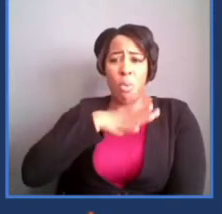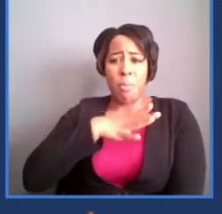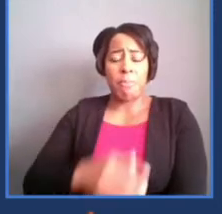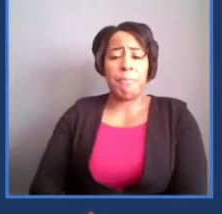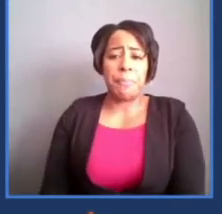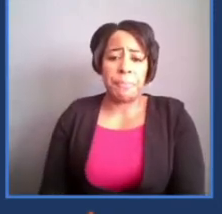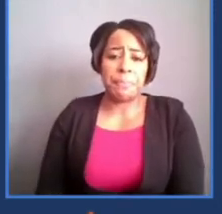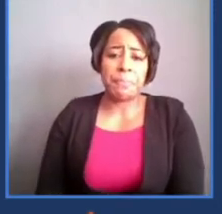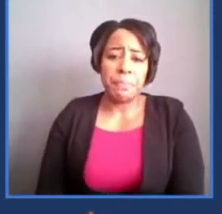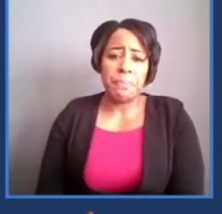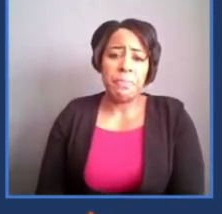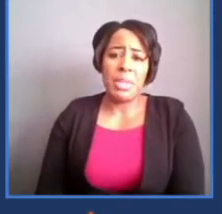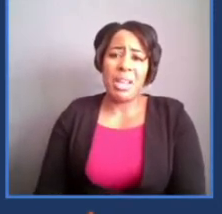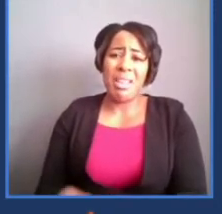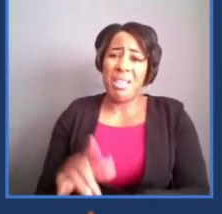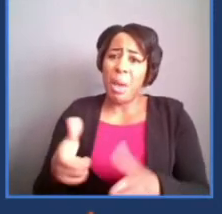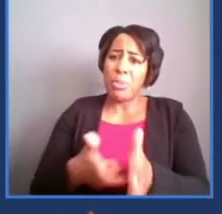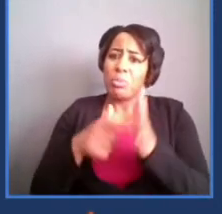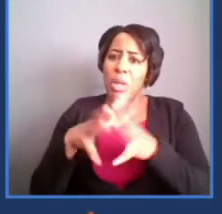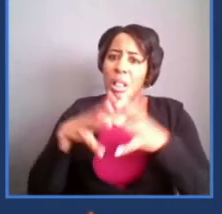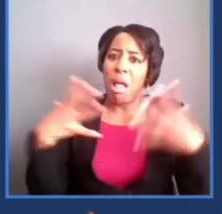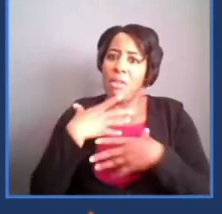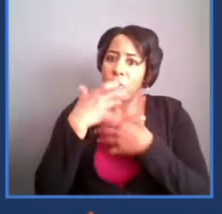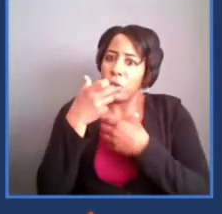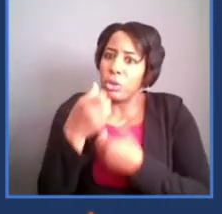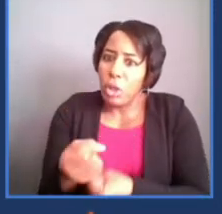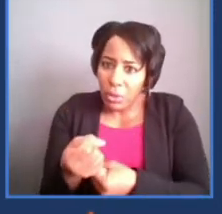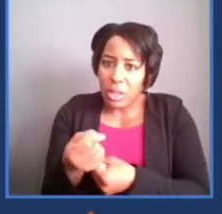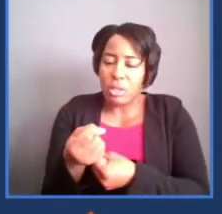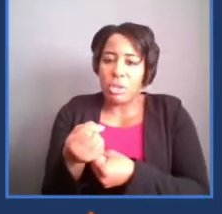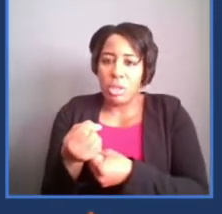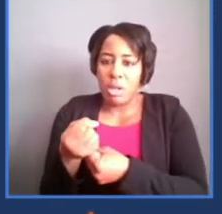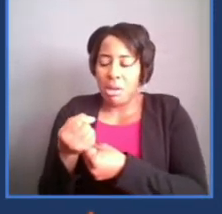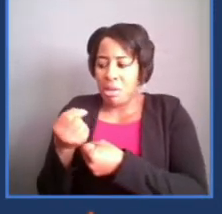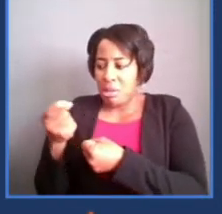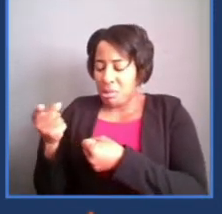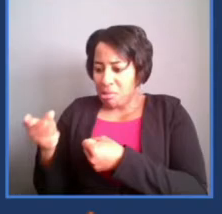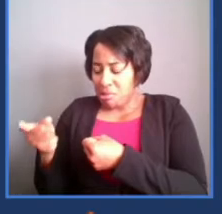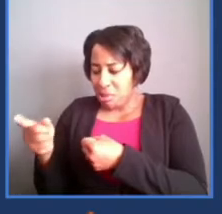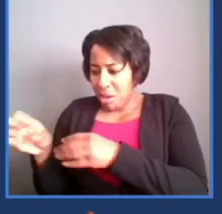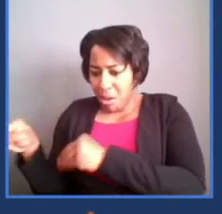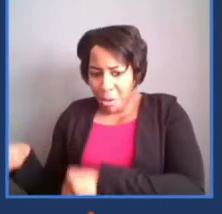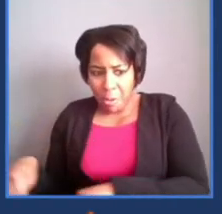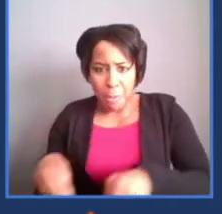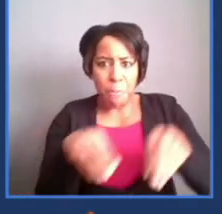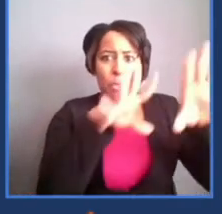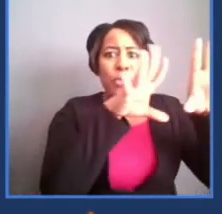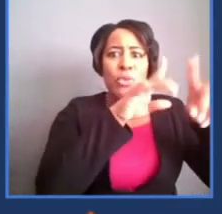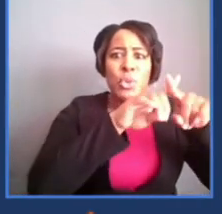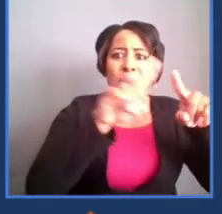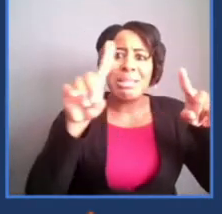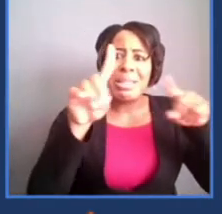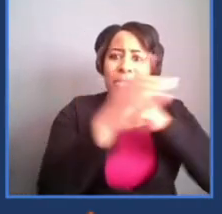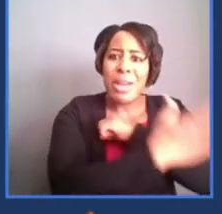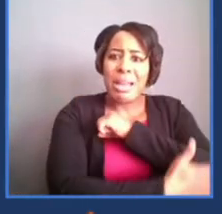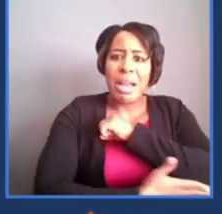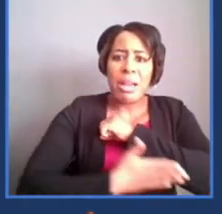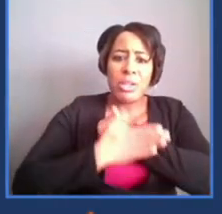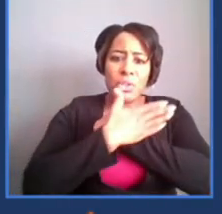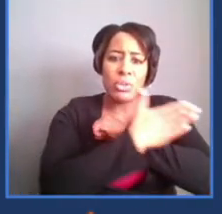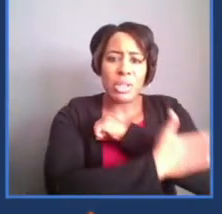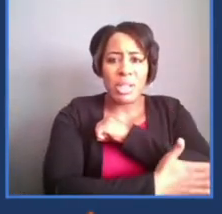Takes a lot of courage to uproot your life at that age, move to the other side of the